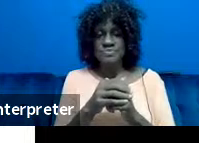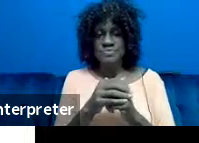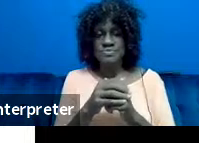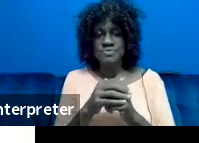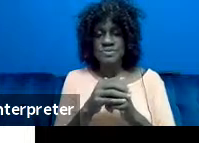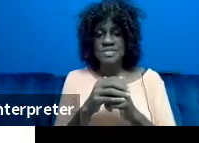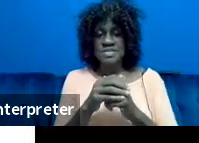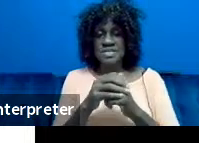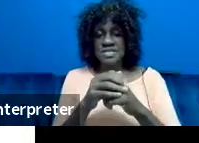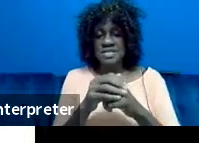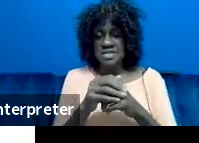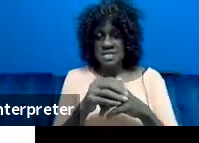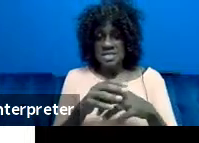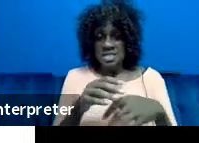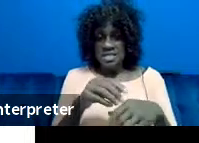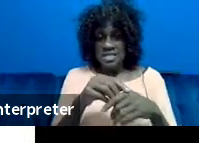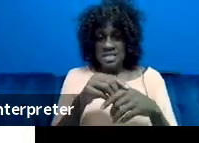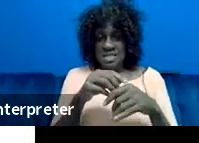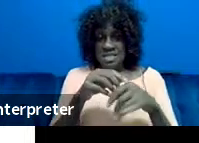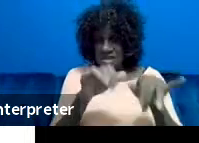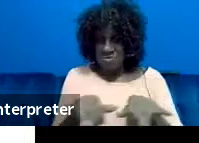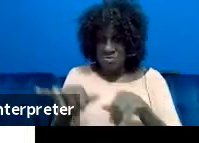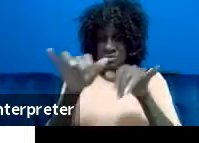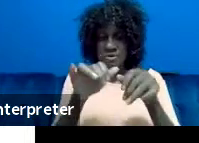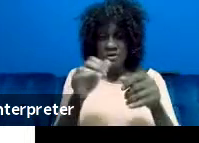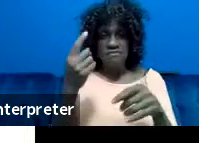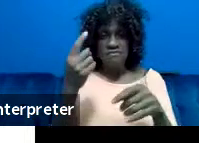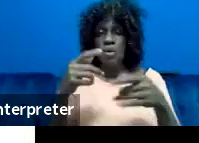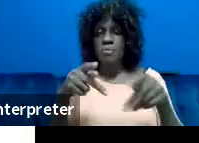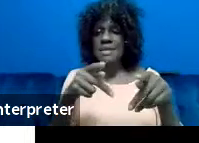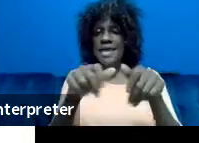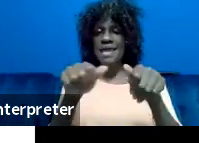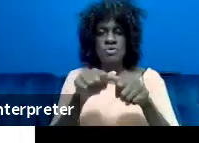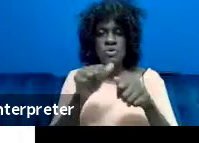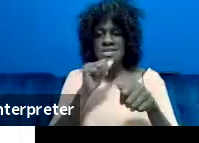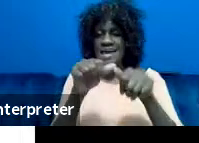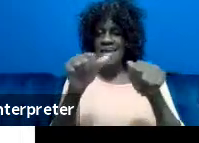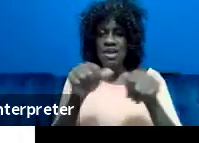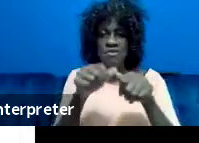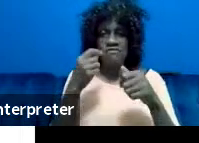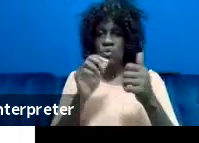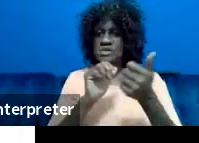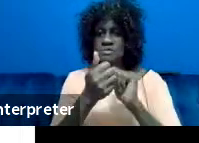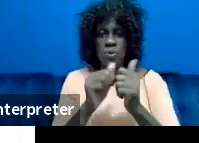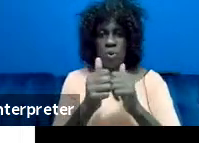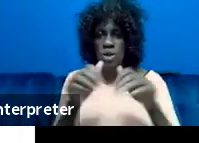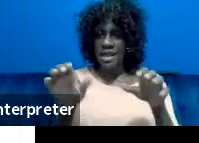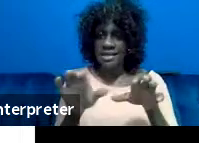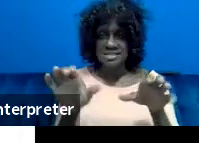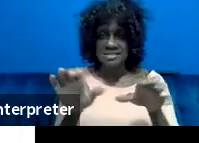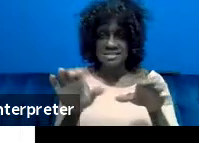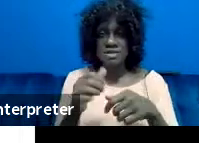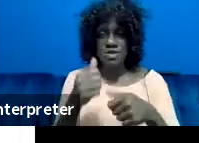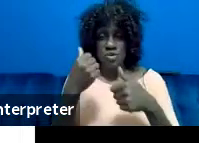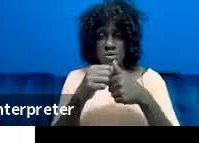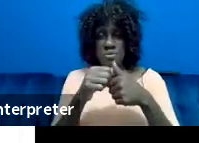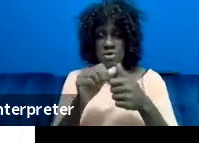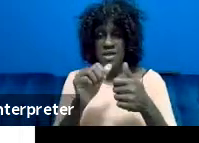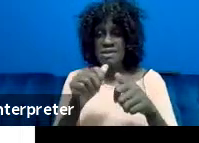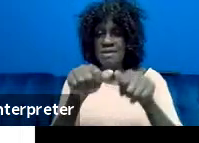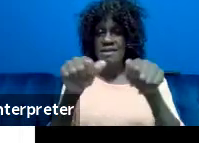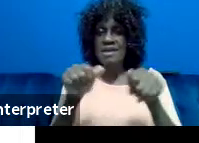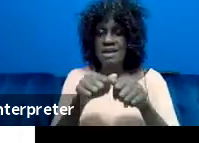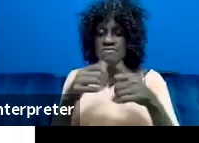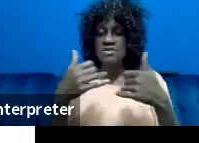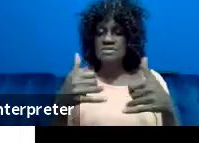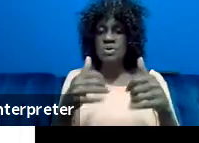standards apply to a play area, not an area of sport activity. Okay, remember, an area of sport activity is a portion of a